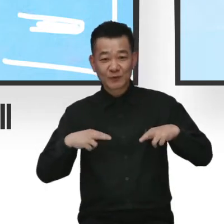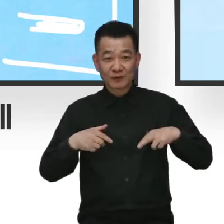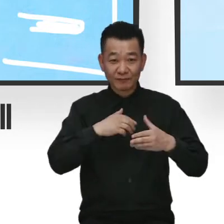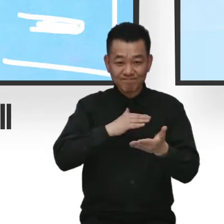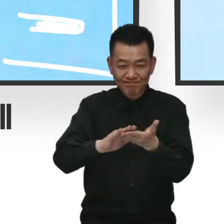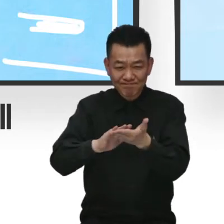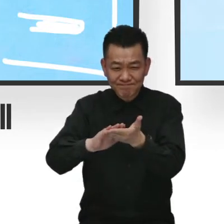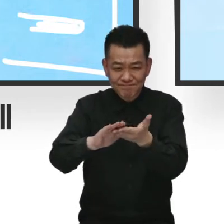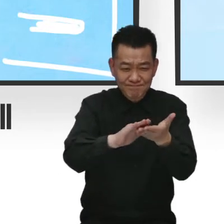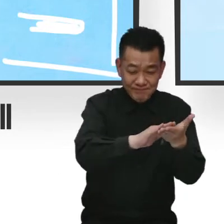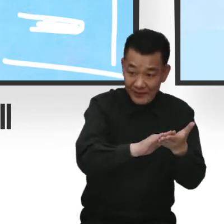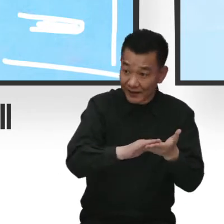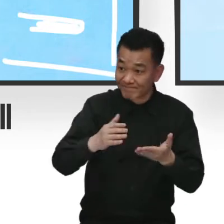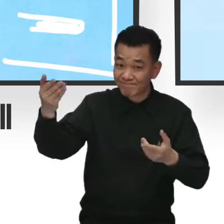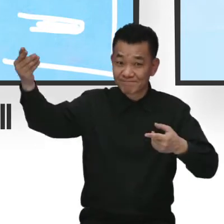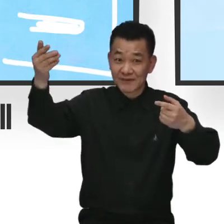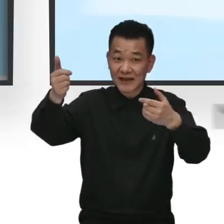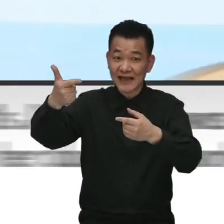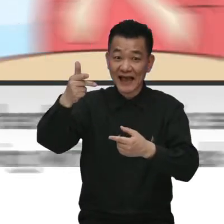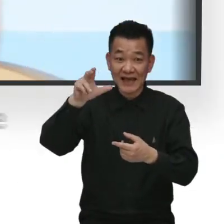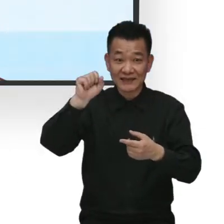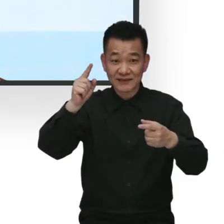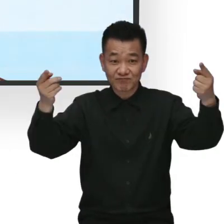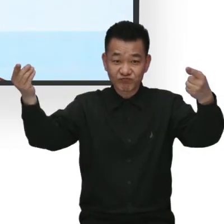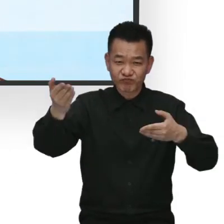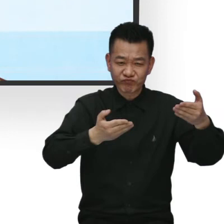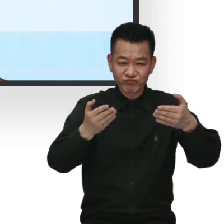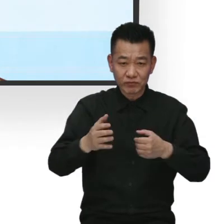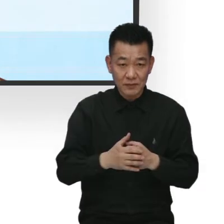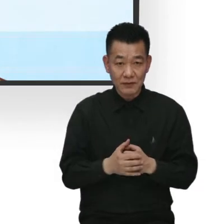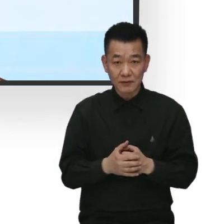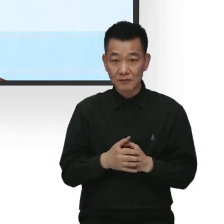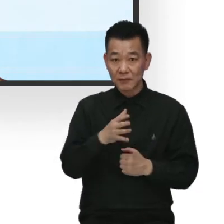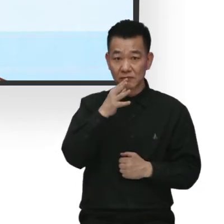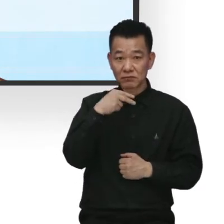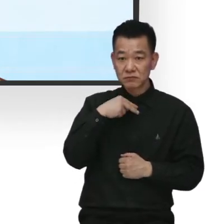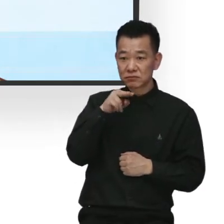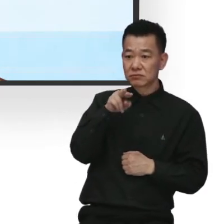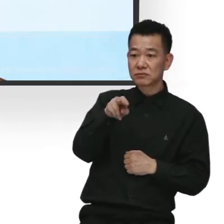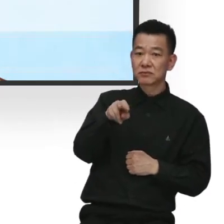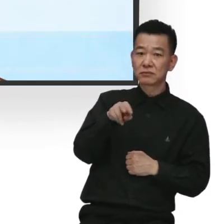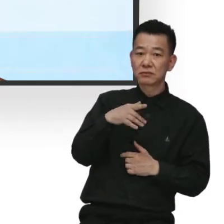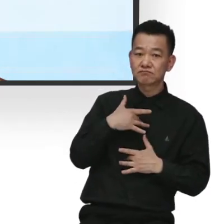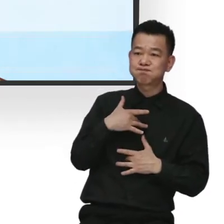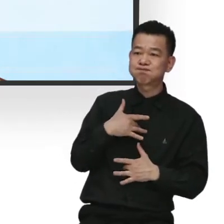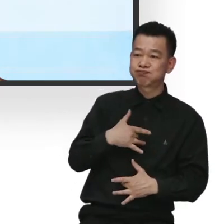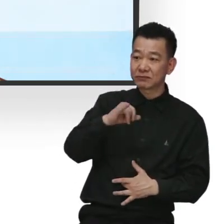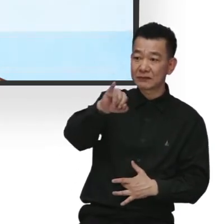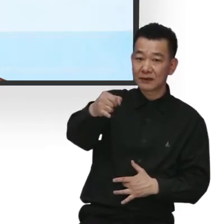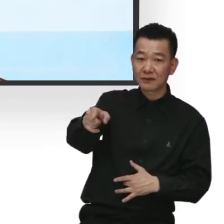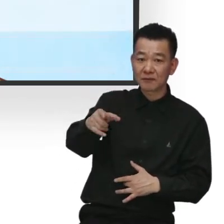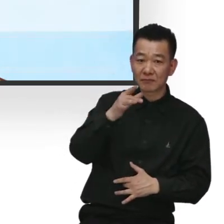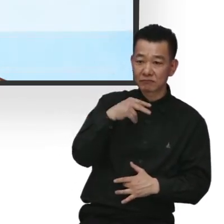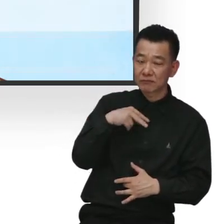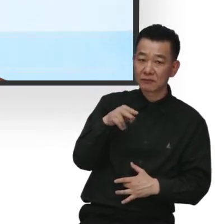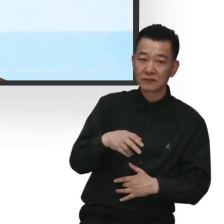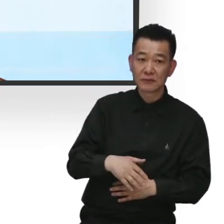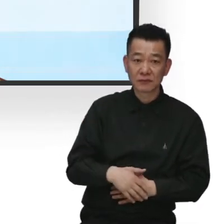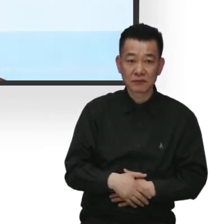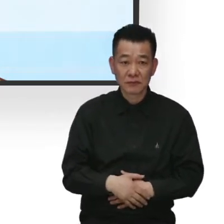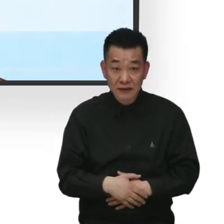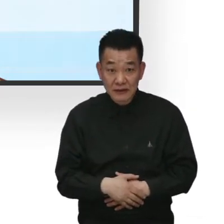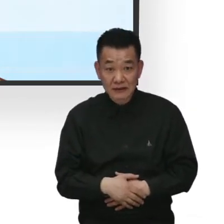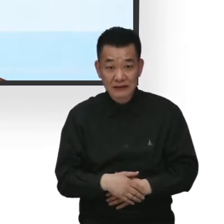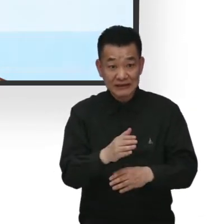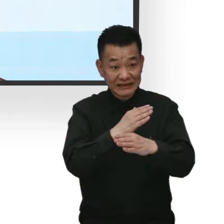without taking any minute of break. Miss J's mother was heartbroken to see her daughter work like that. She